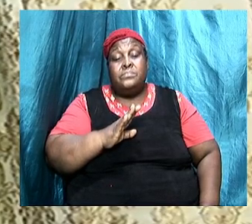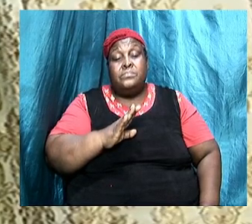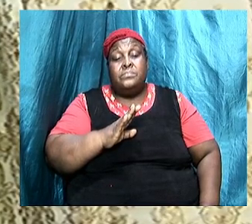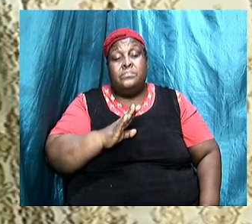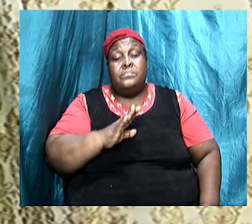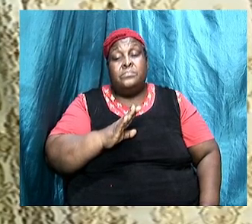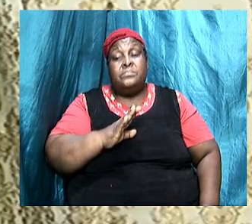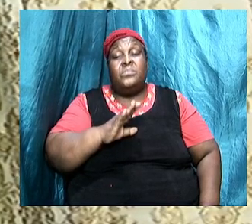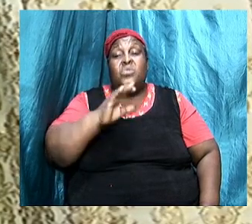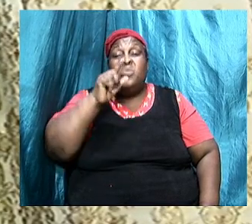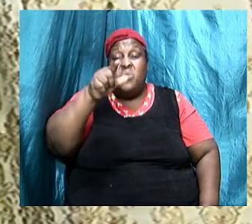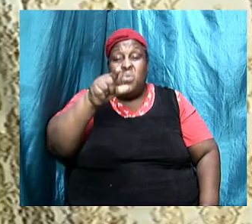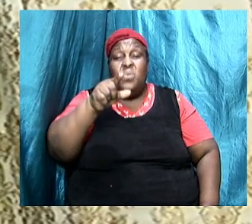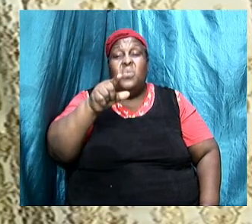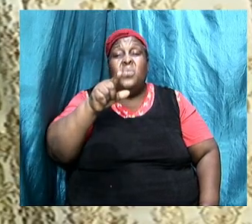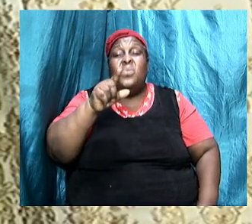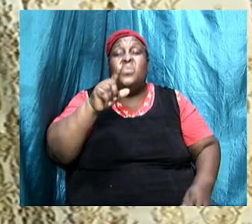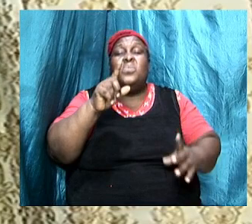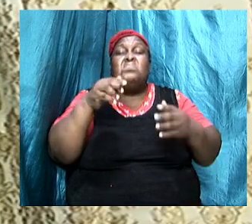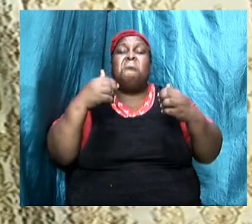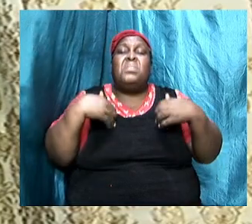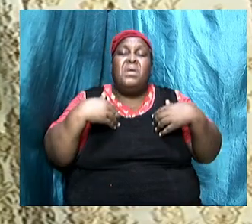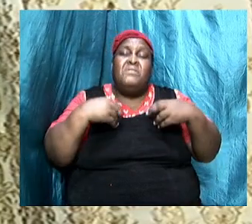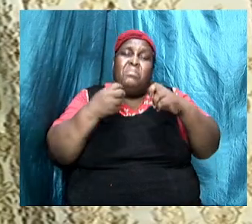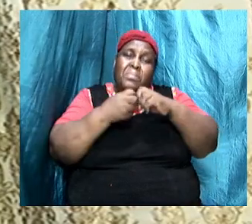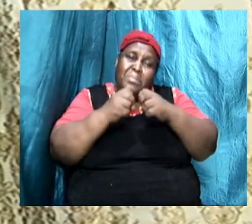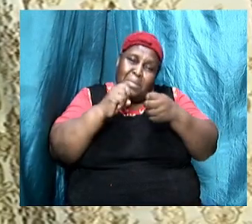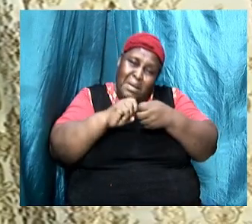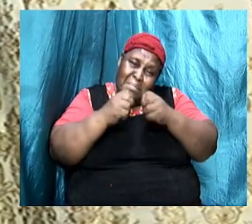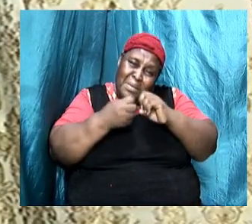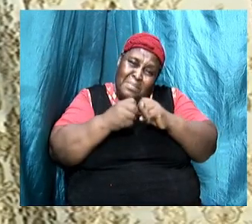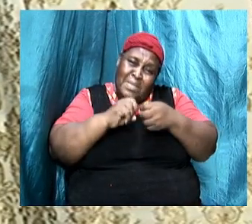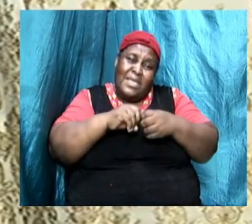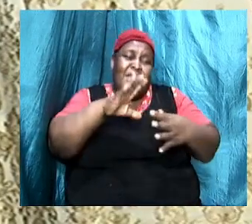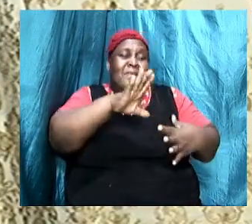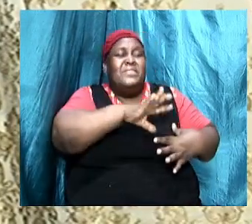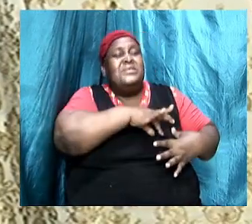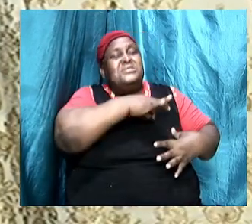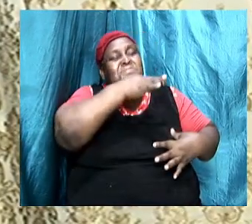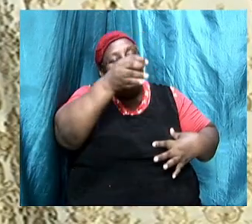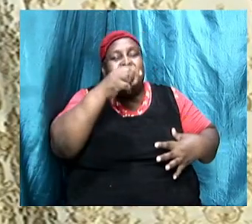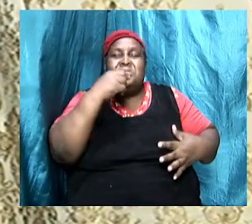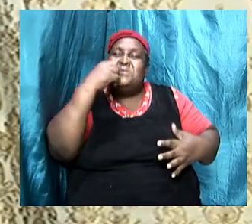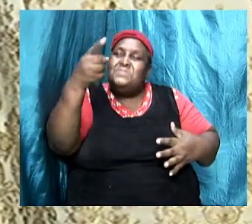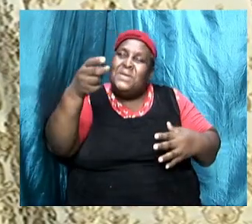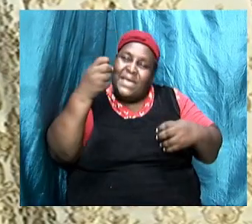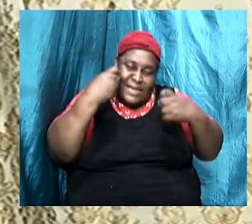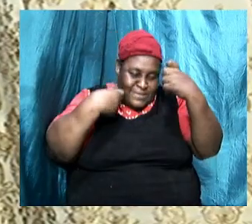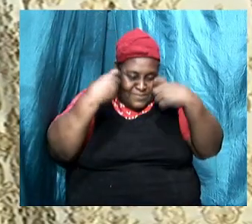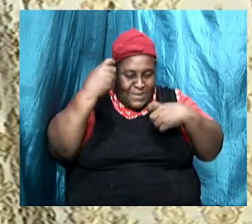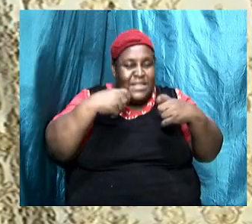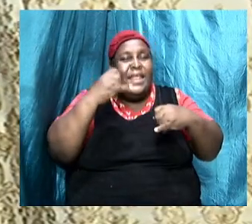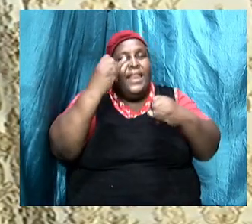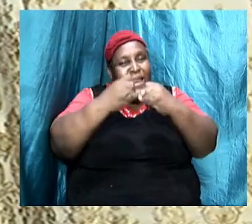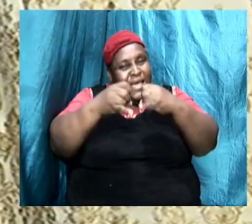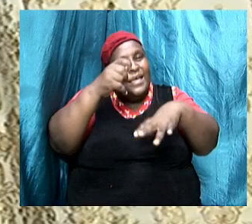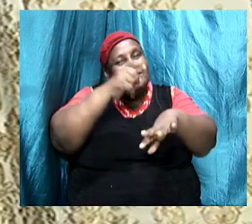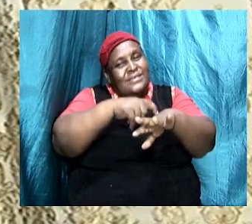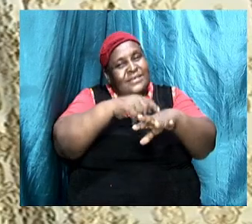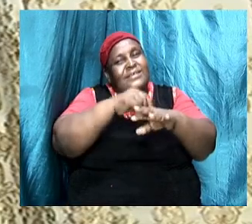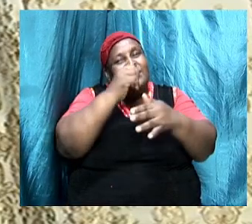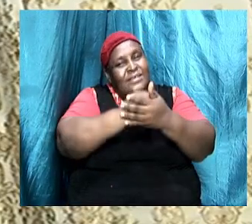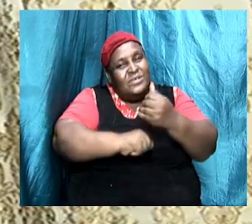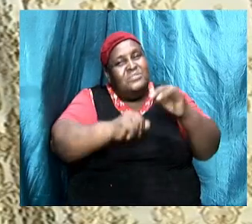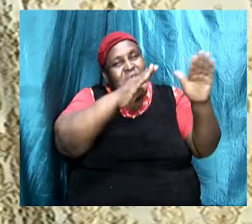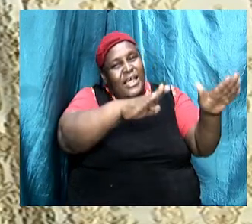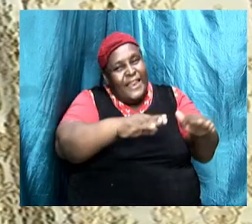you're going to have an issue. Now, the Spirit speak it expressly, that in the latter times some shall depart from